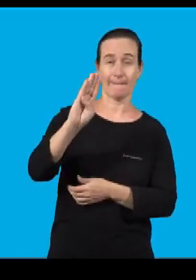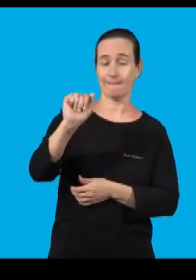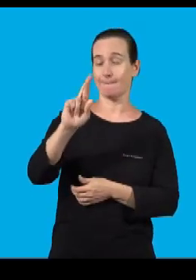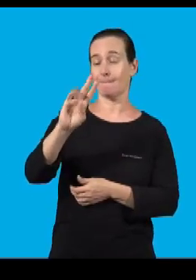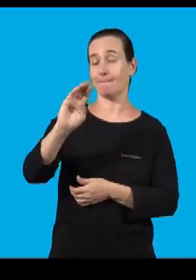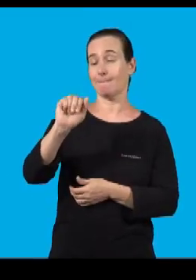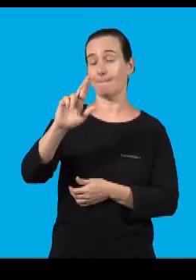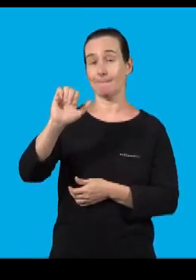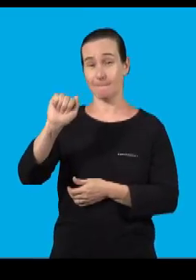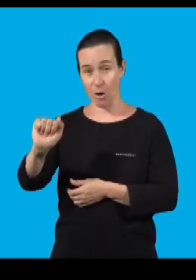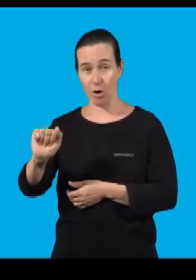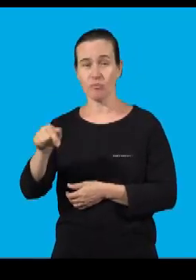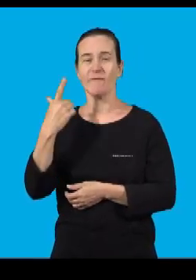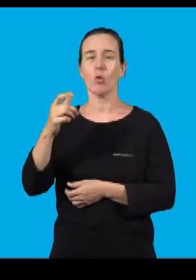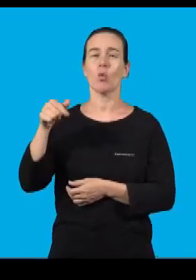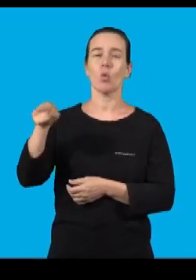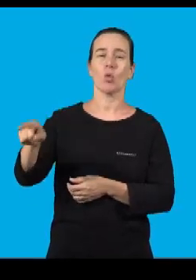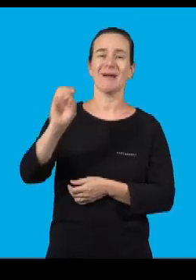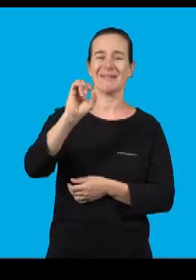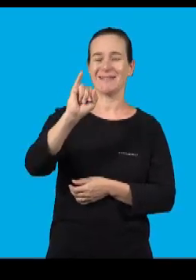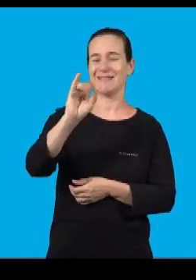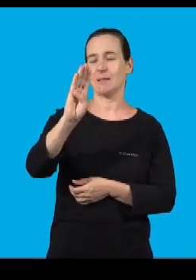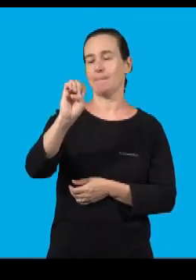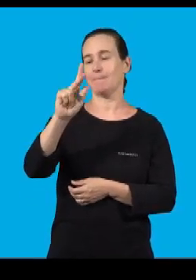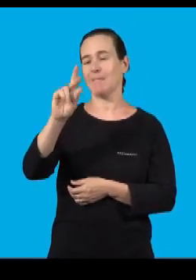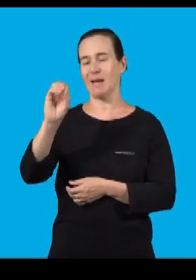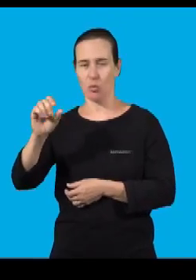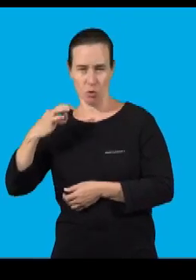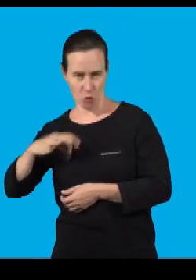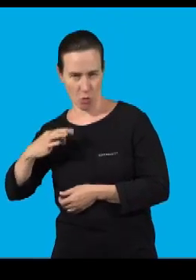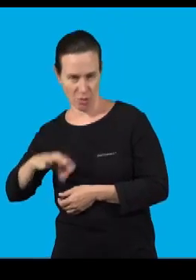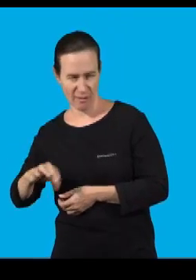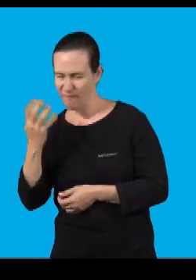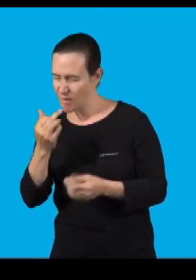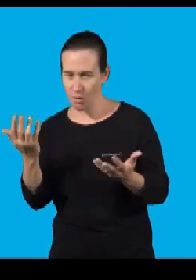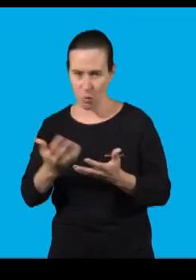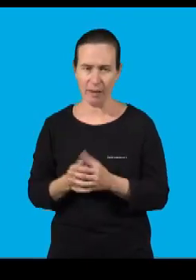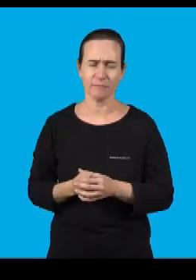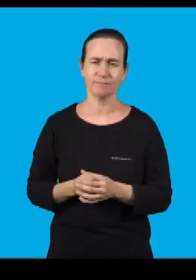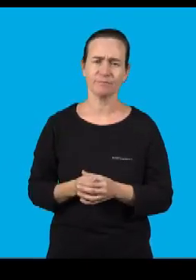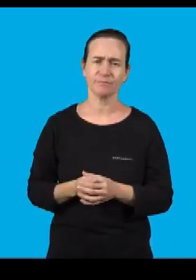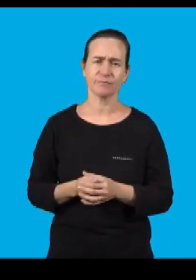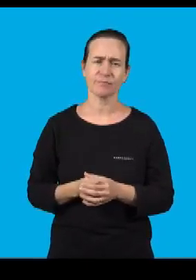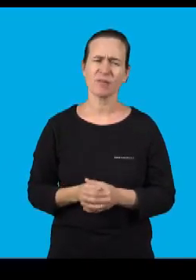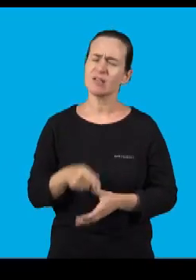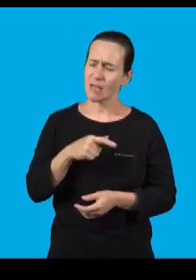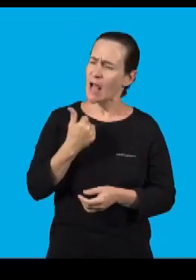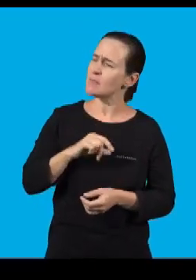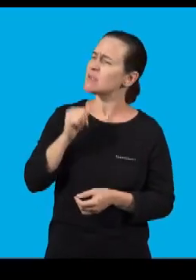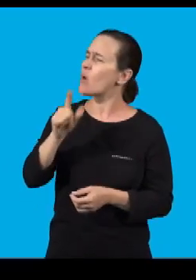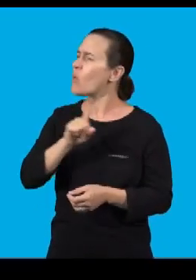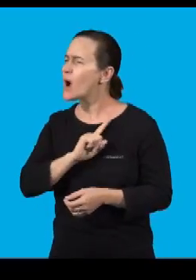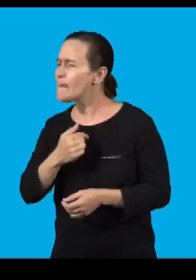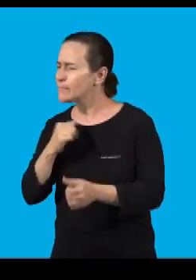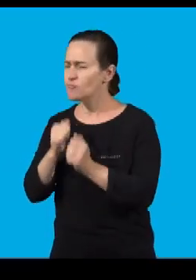house in search of Sibeko's daughter. So he wants to find out, all right? Tell me what happened. Why is